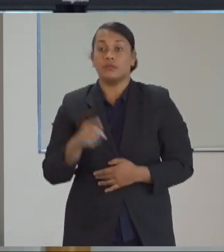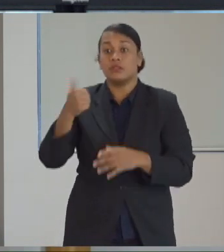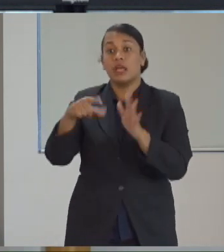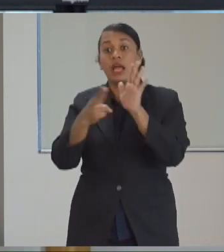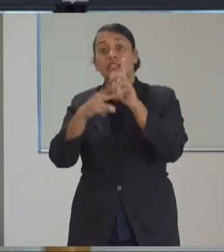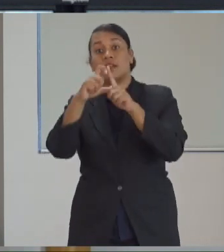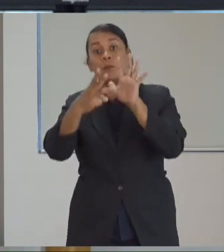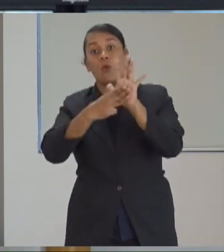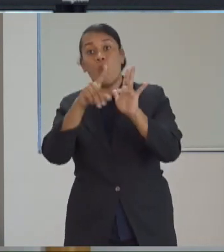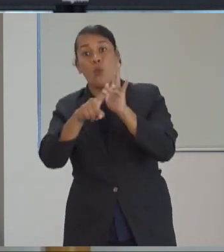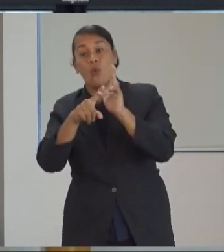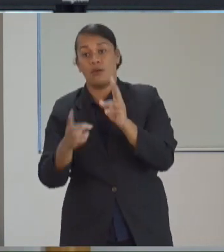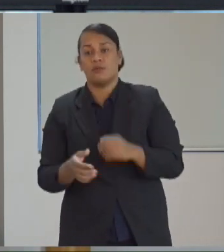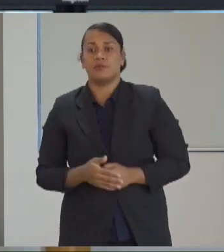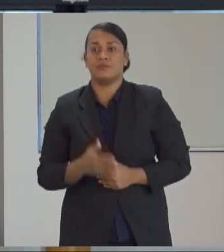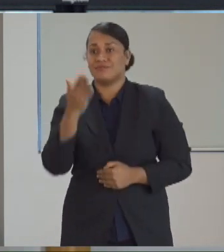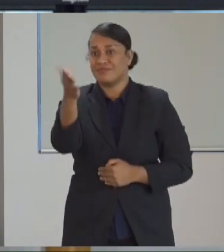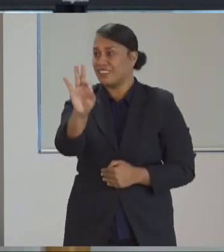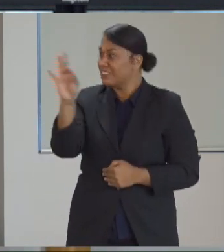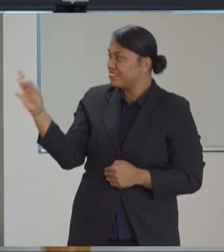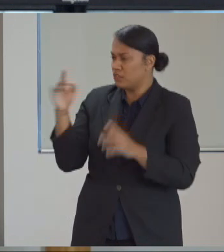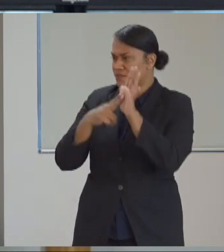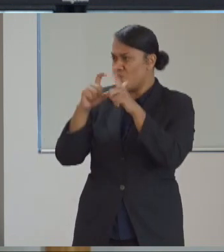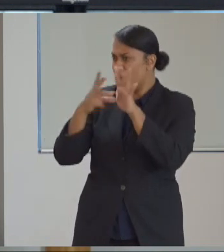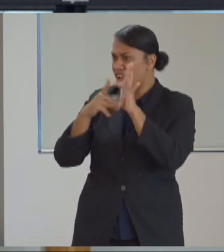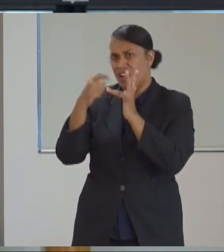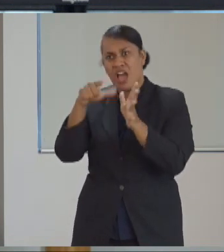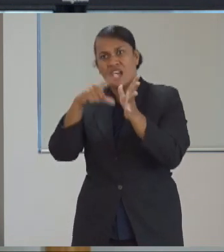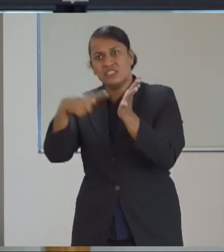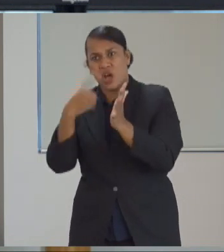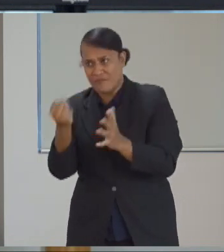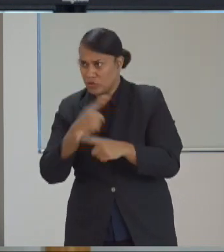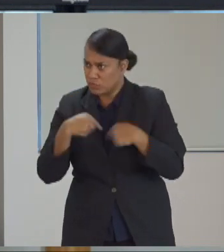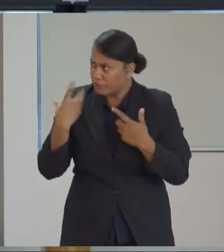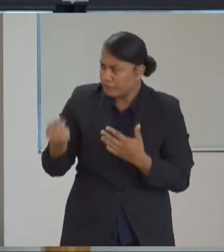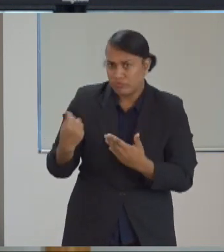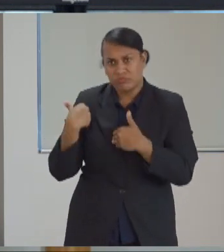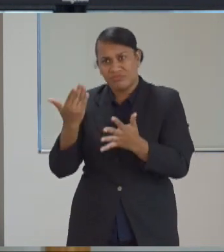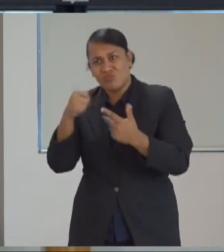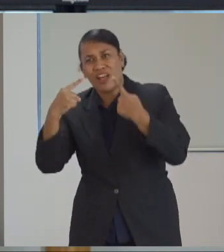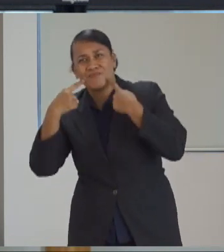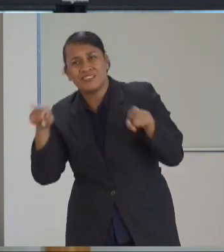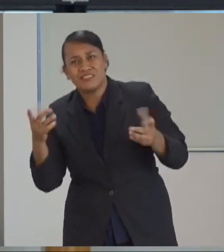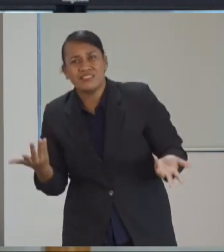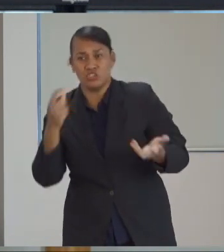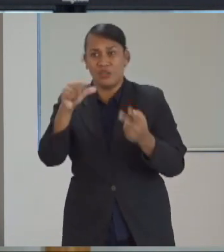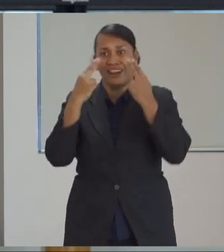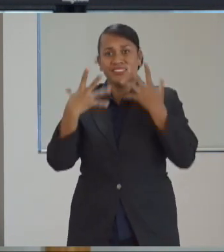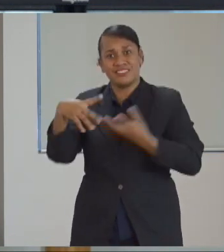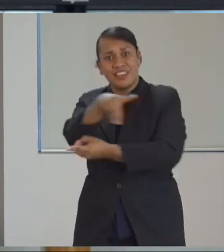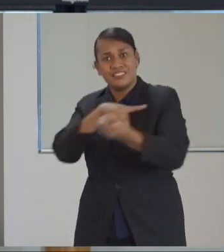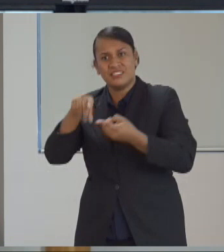make an announcement, a press announcement of the declaration of natural disaster pertaining to the pandemic, but you have not done